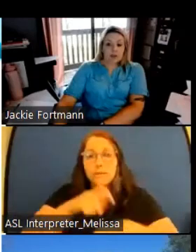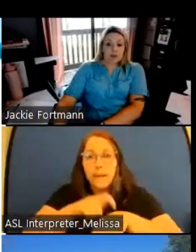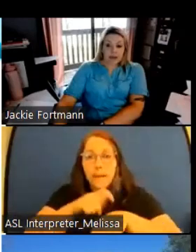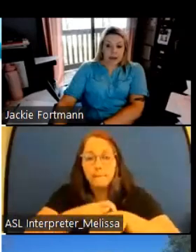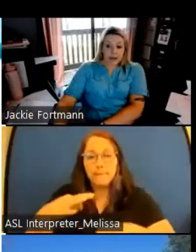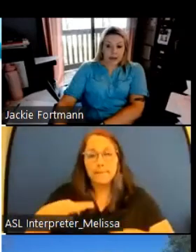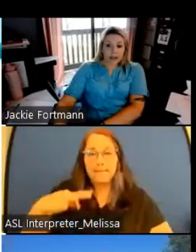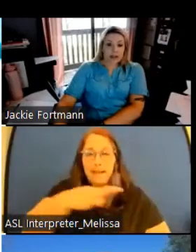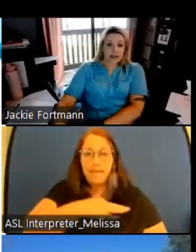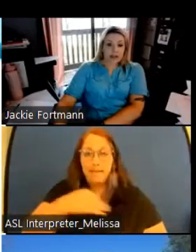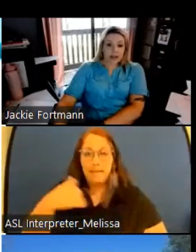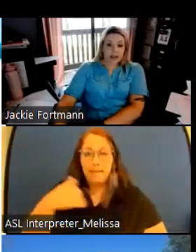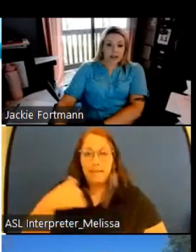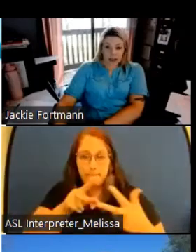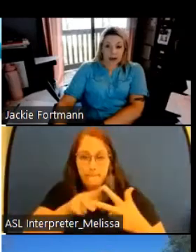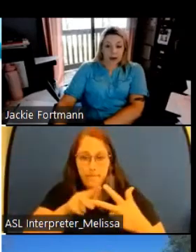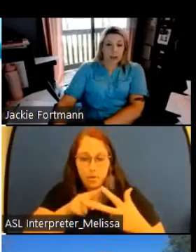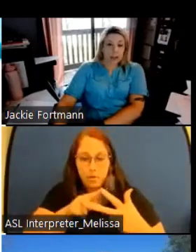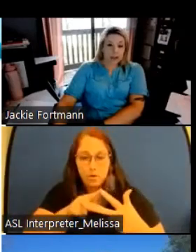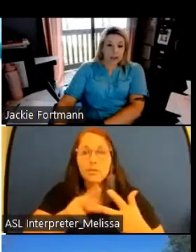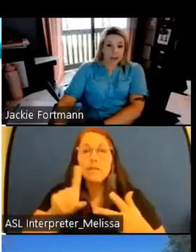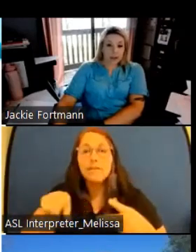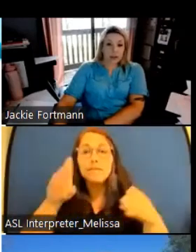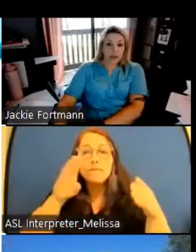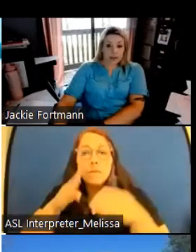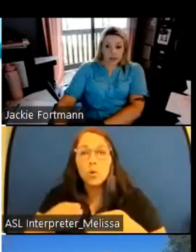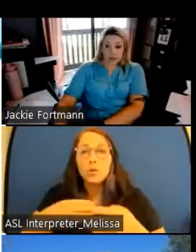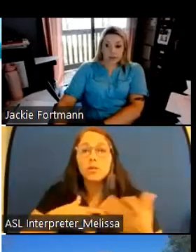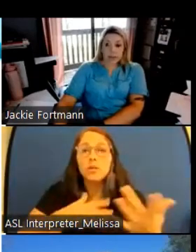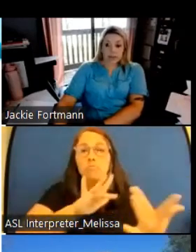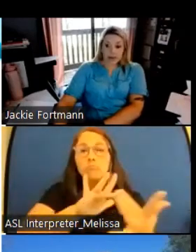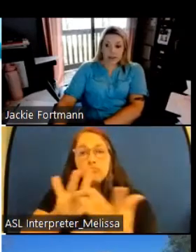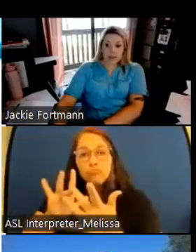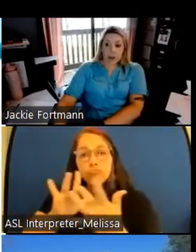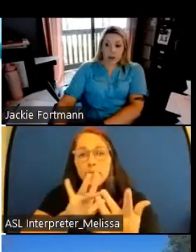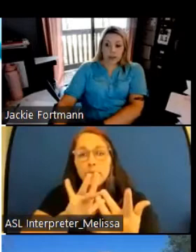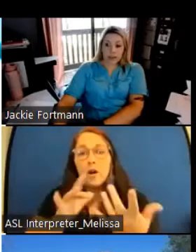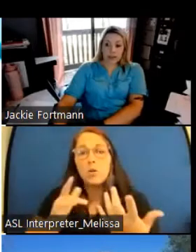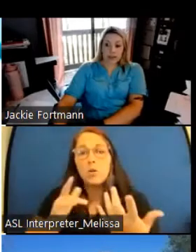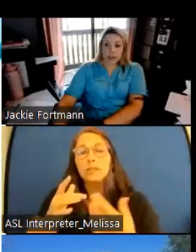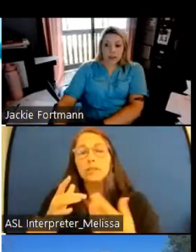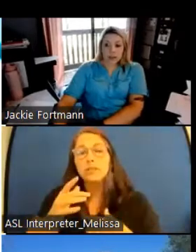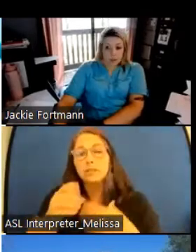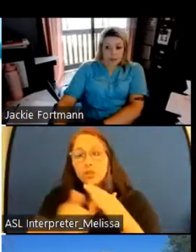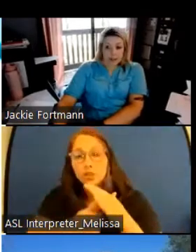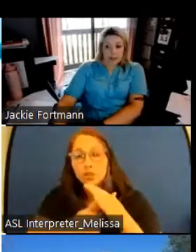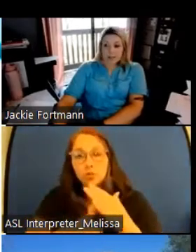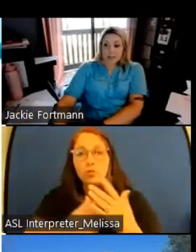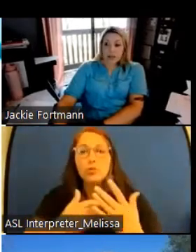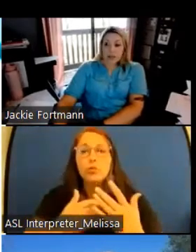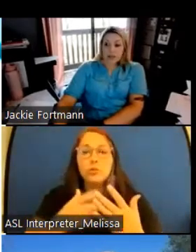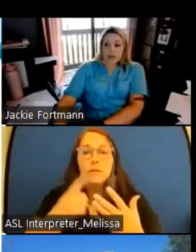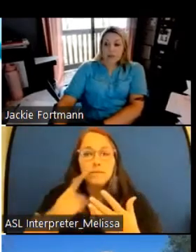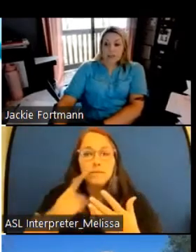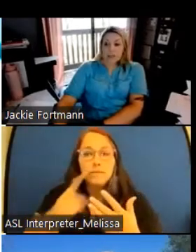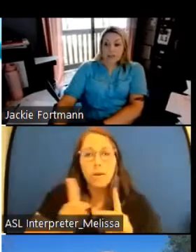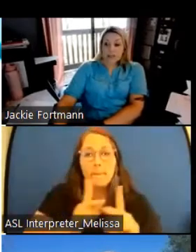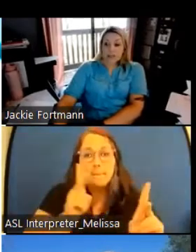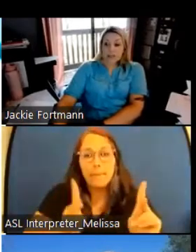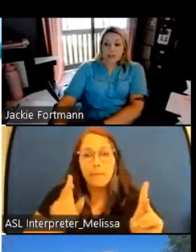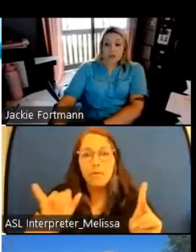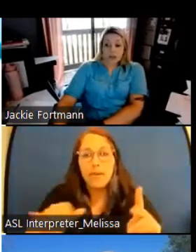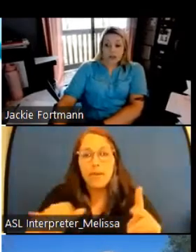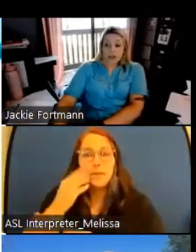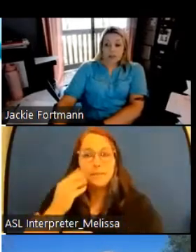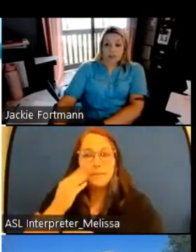to street outreach and identifying unsheltered individuals experiencing homelessness. Their mission